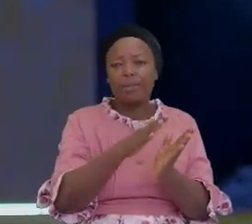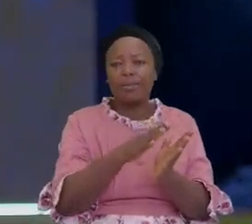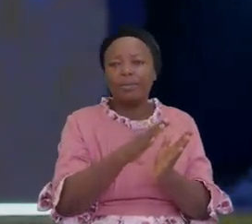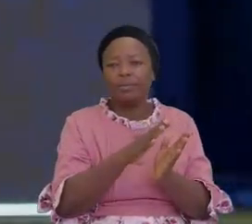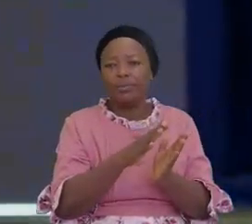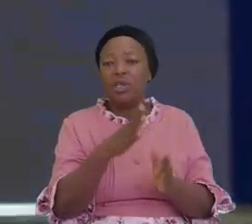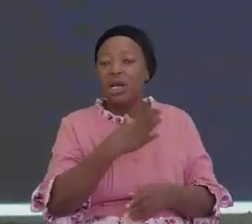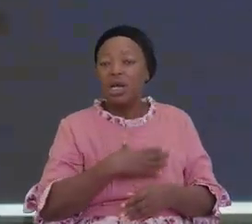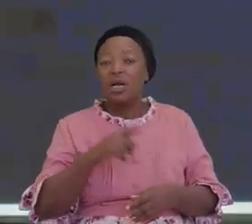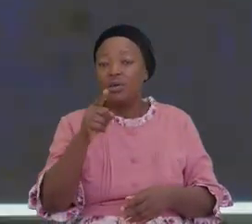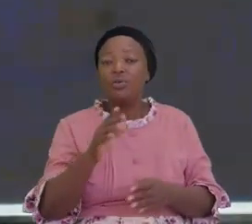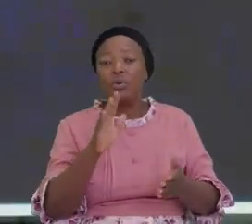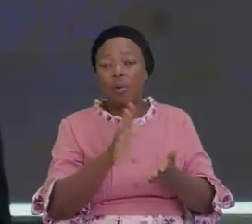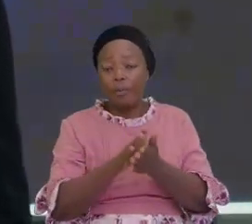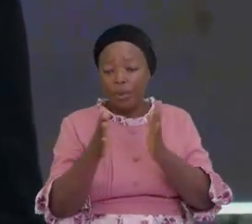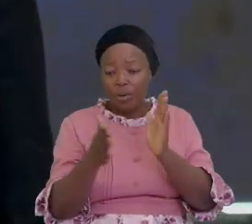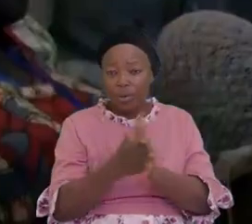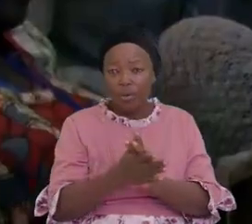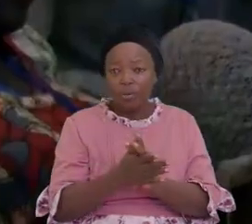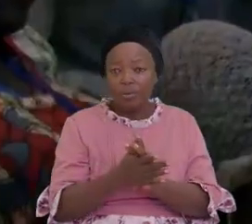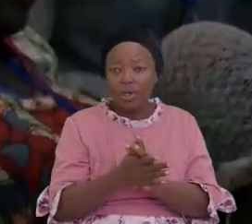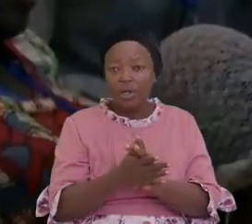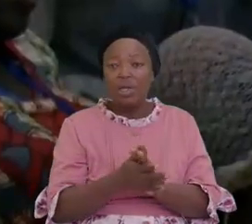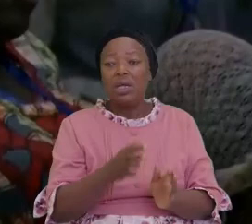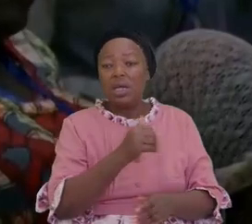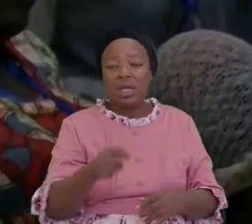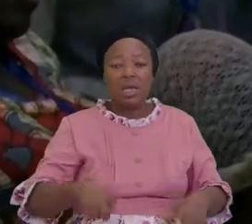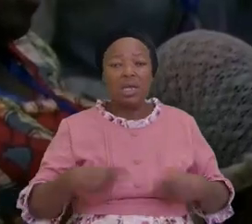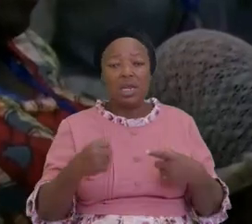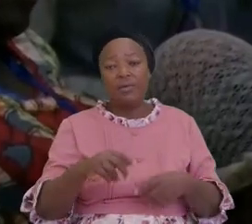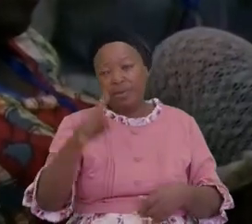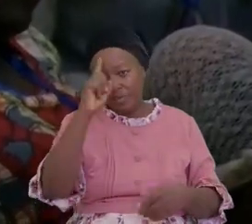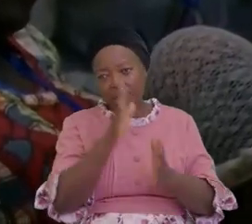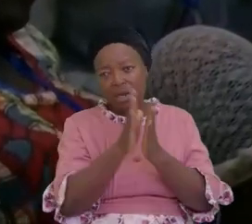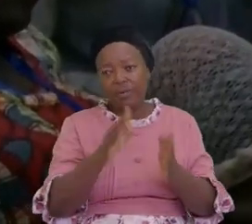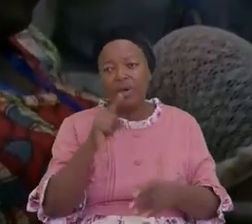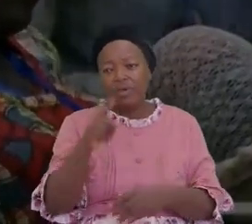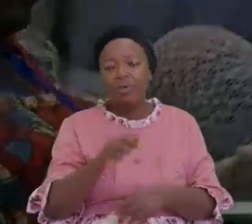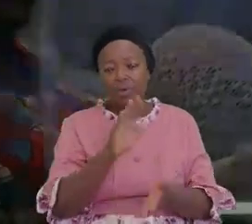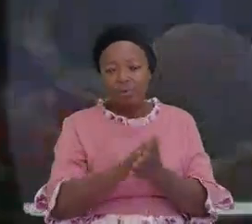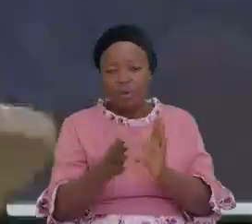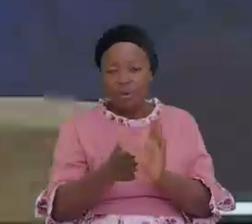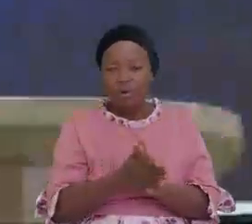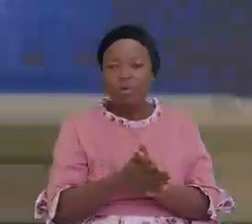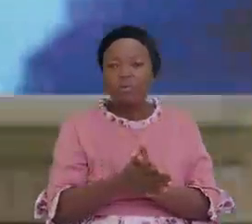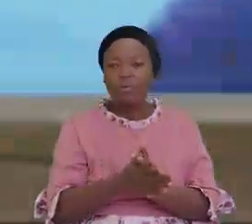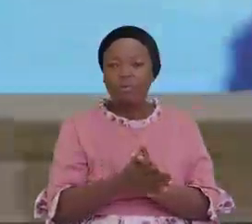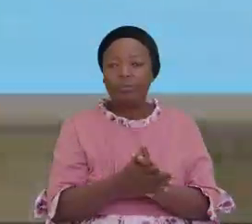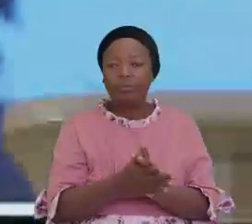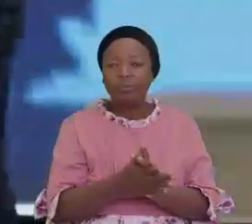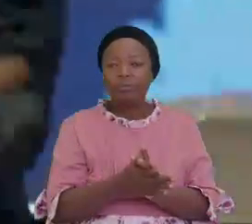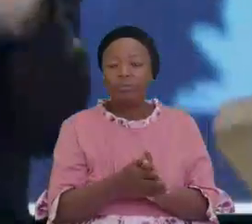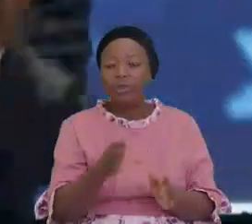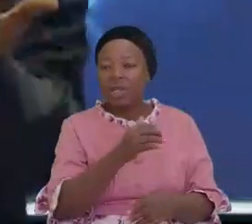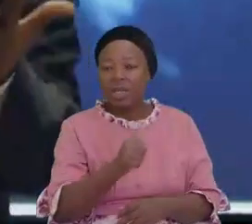And you become a living saint. You become a walking saint. You become